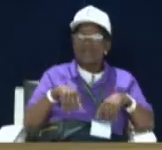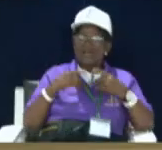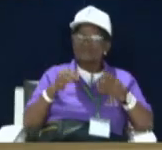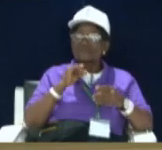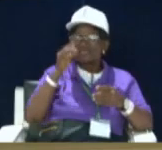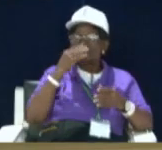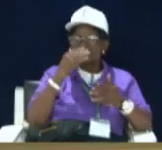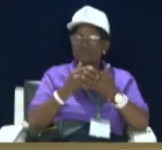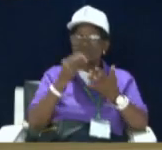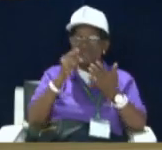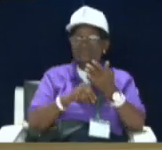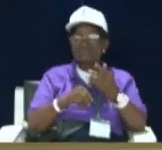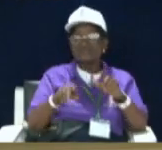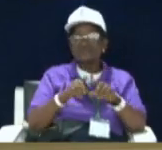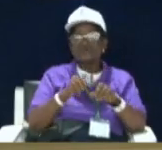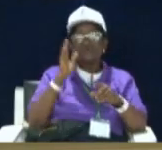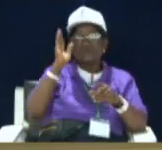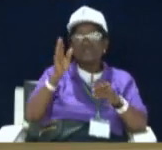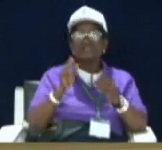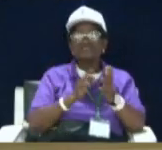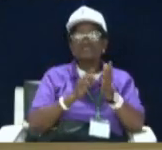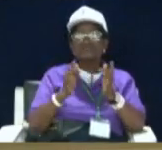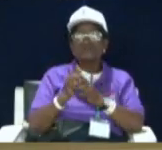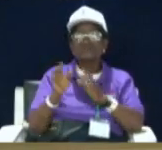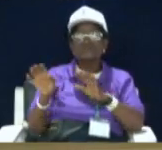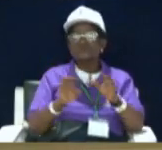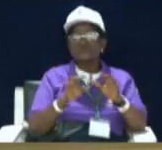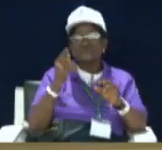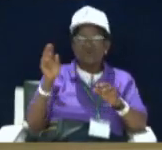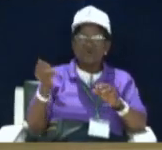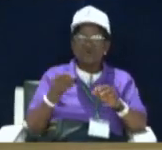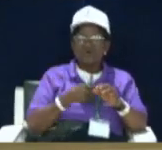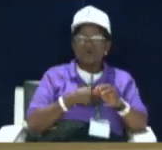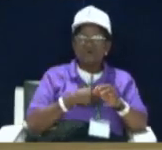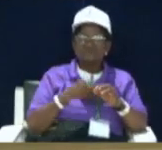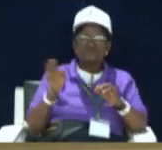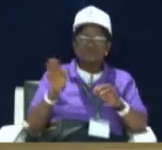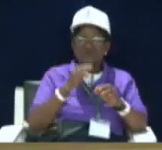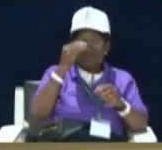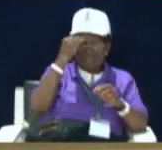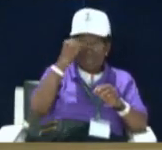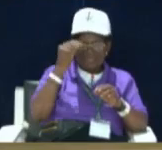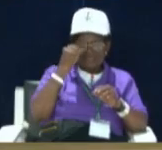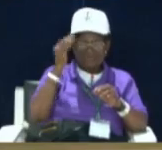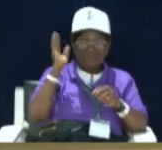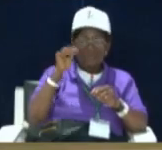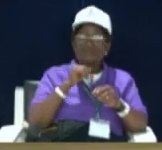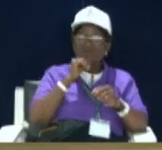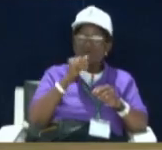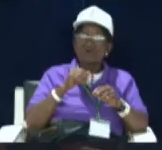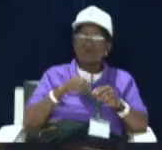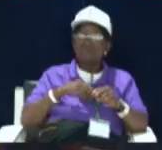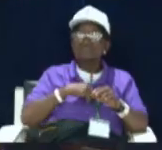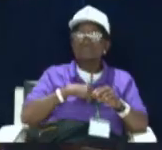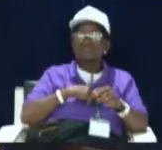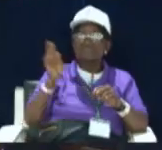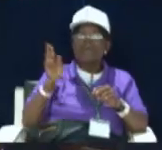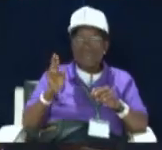bẹẹni jesu a ṣe fun yin o ori yin o ni kọ adura ti yin o ni soro